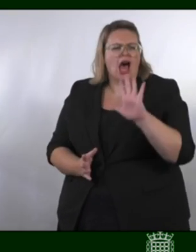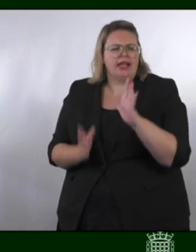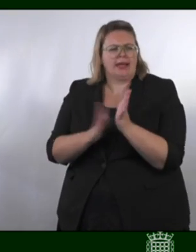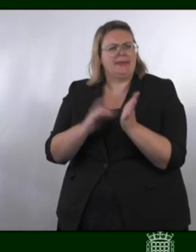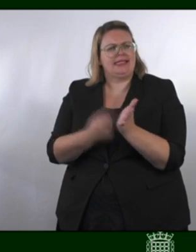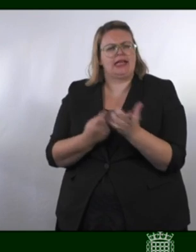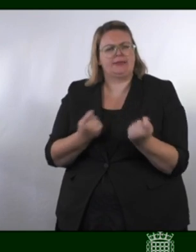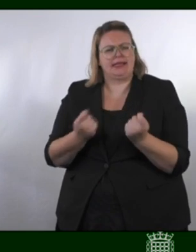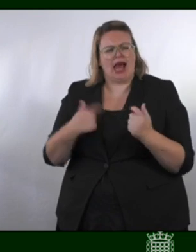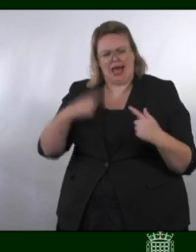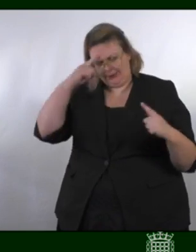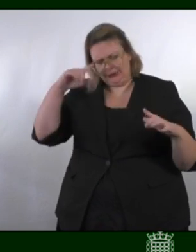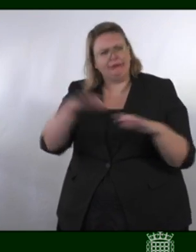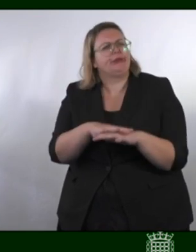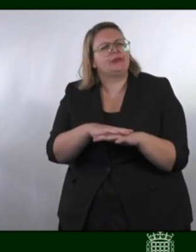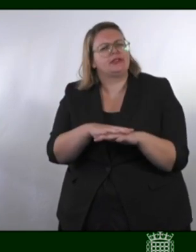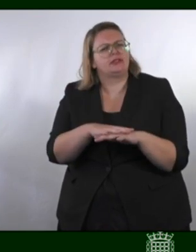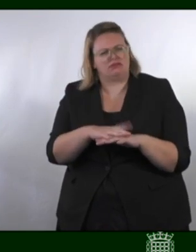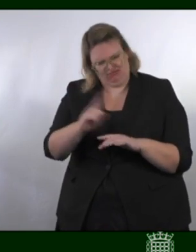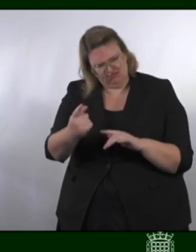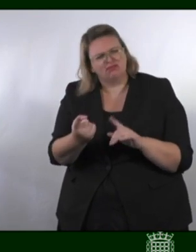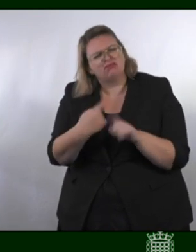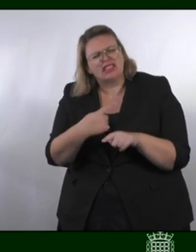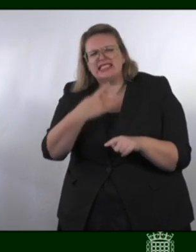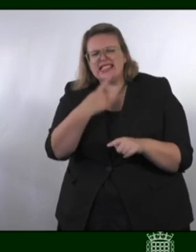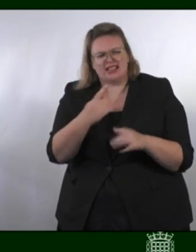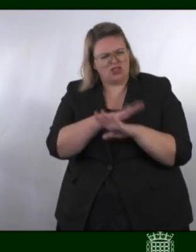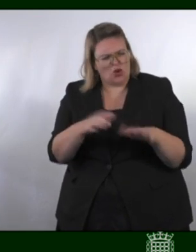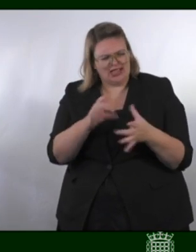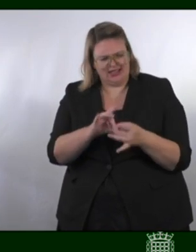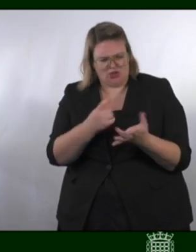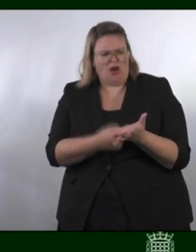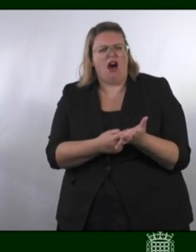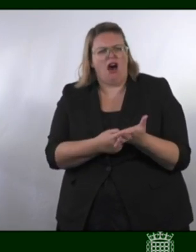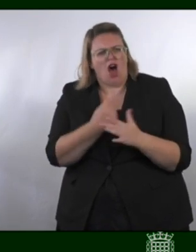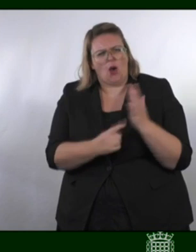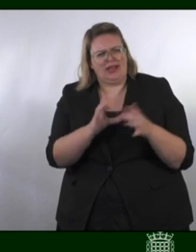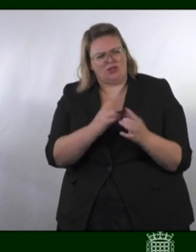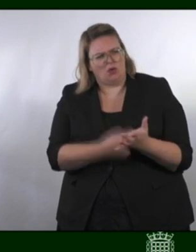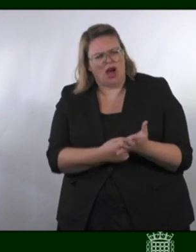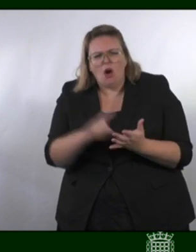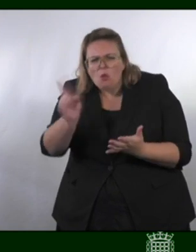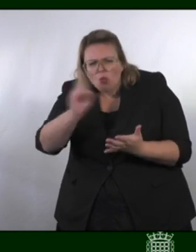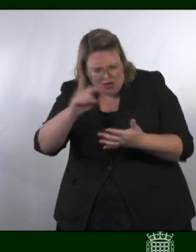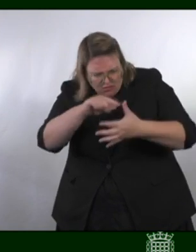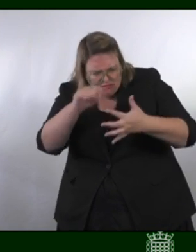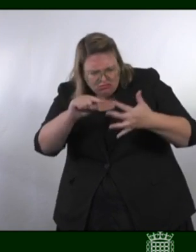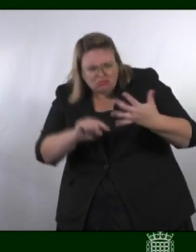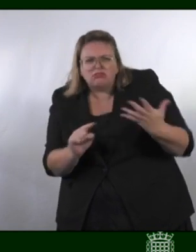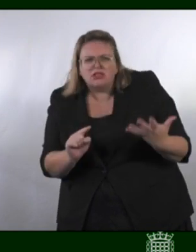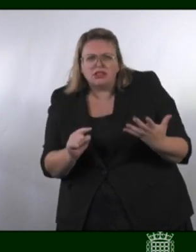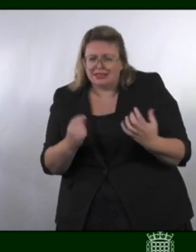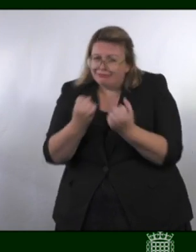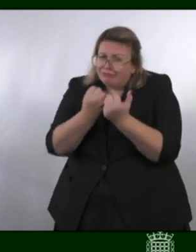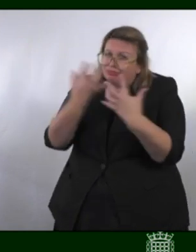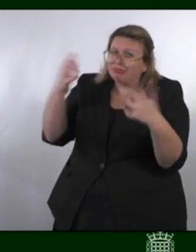answer. If it's not the R rate under 1, what is it? Because millions of people want to know the answer to that question, because millions of them are